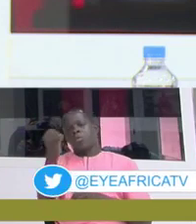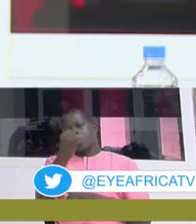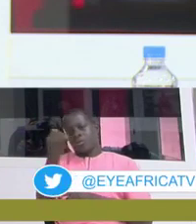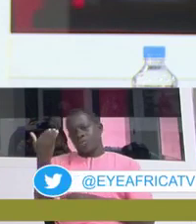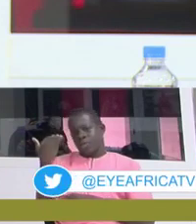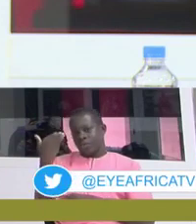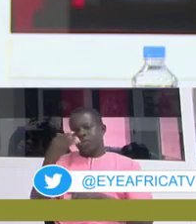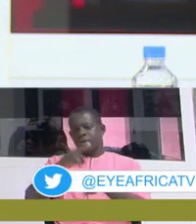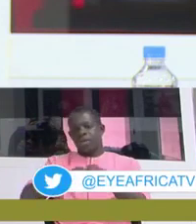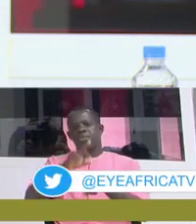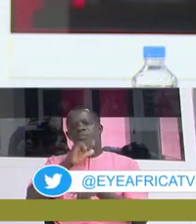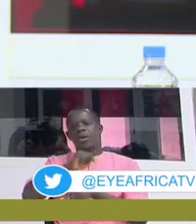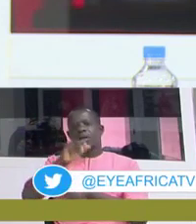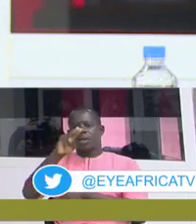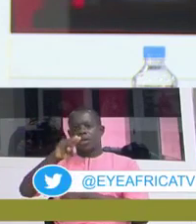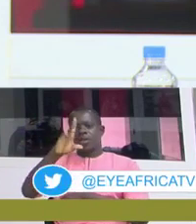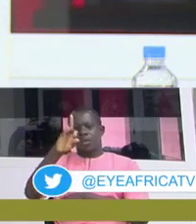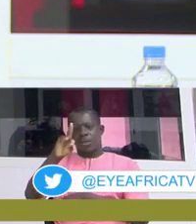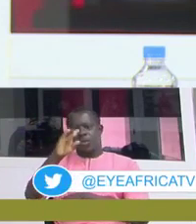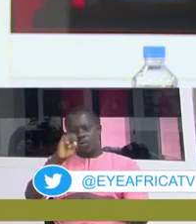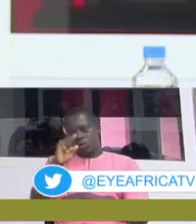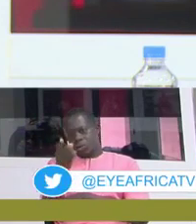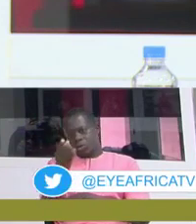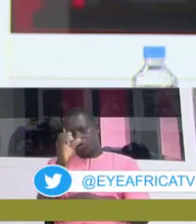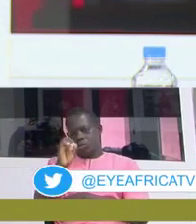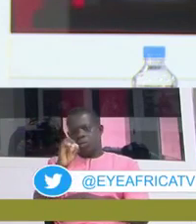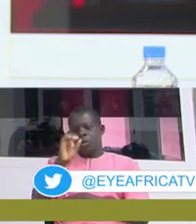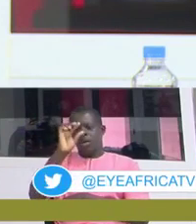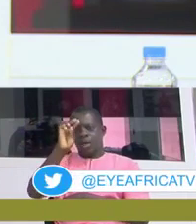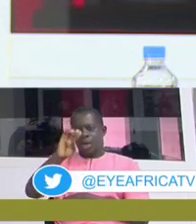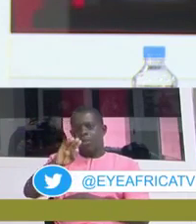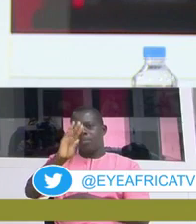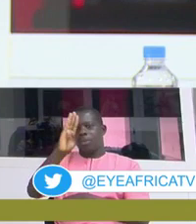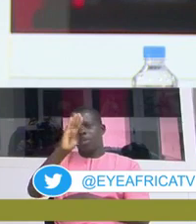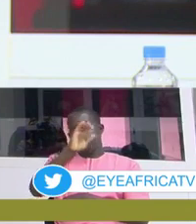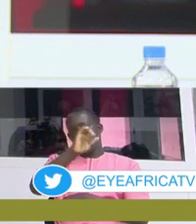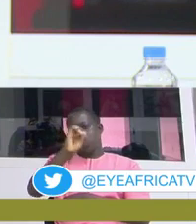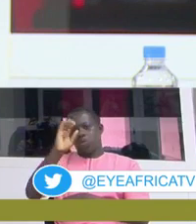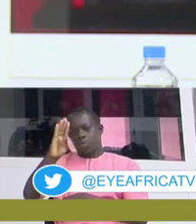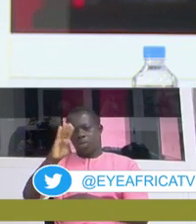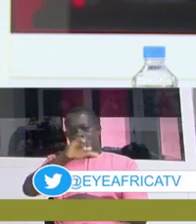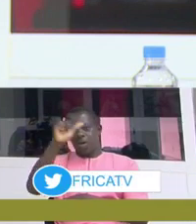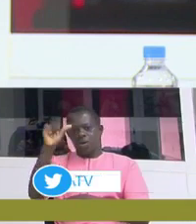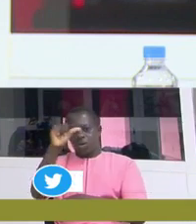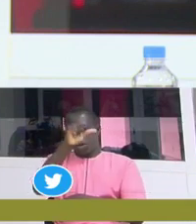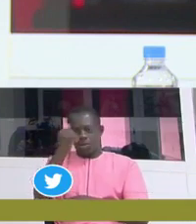that time, Ndongombub and others were sitting under a tree by the Biam market.